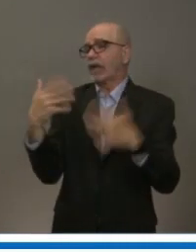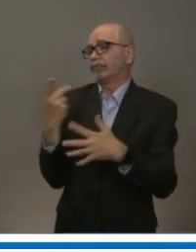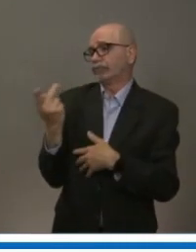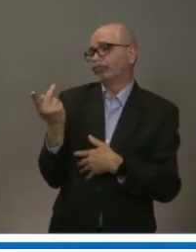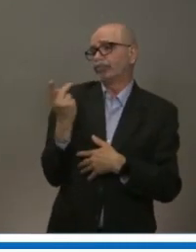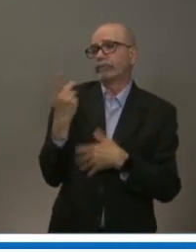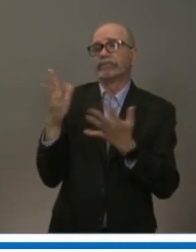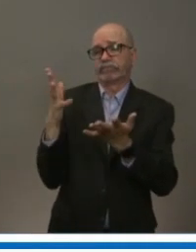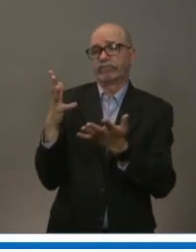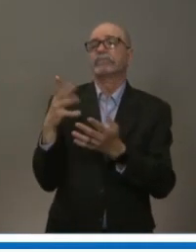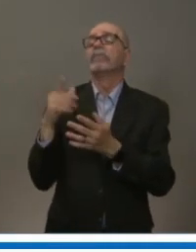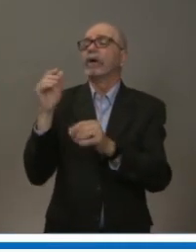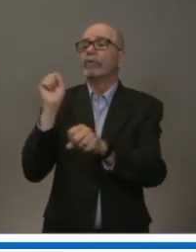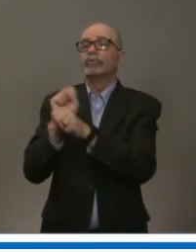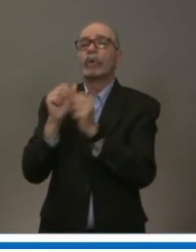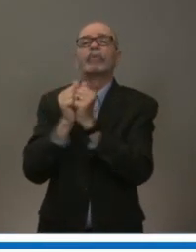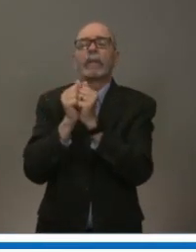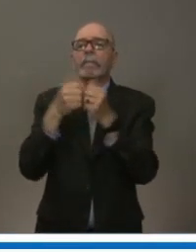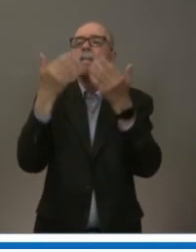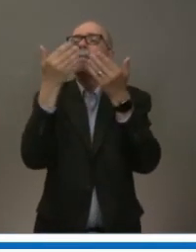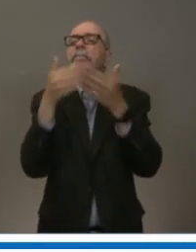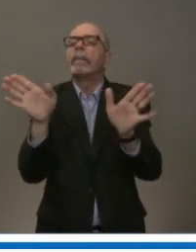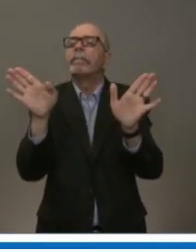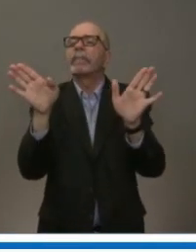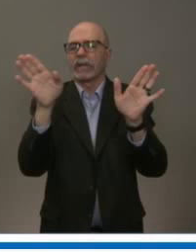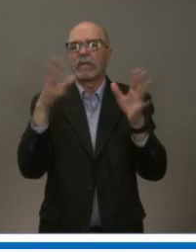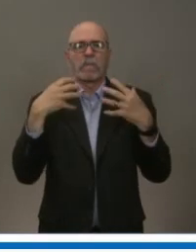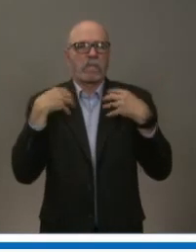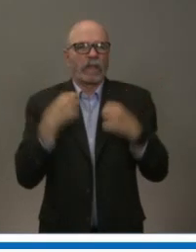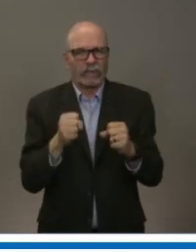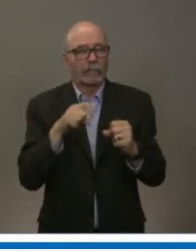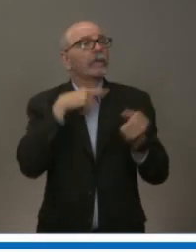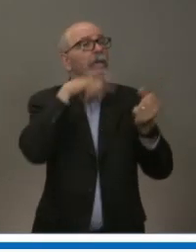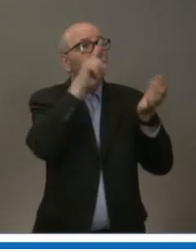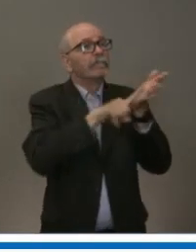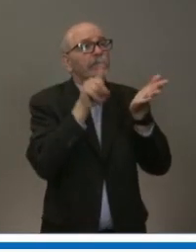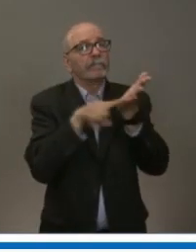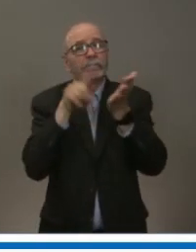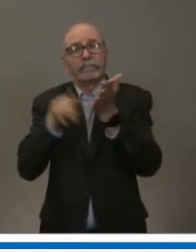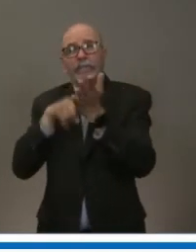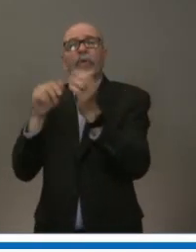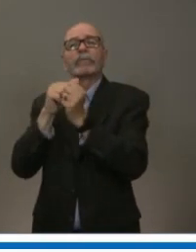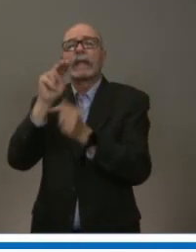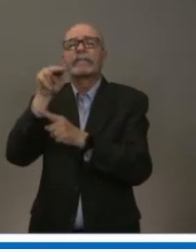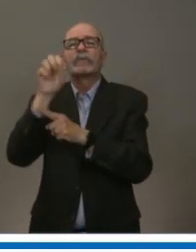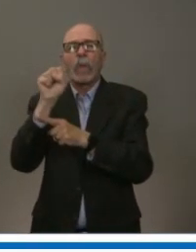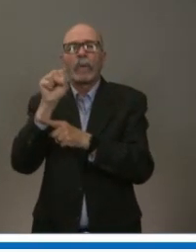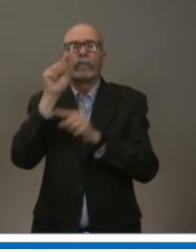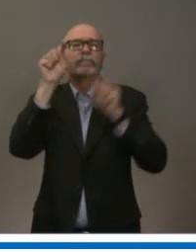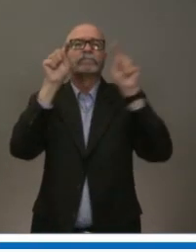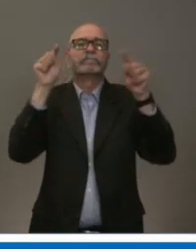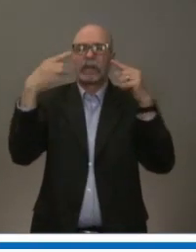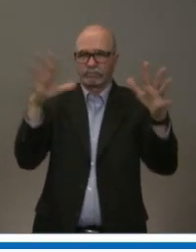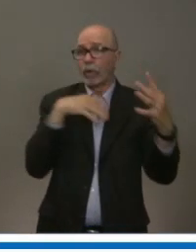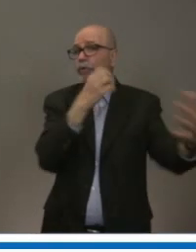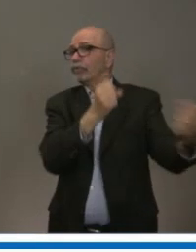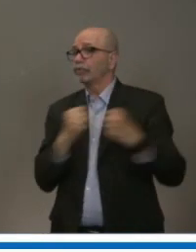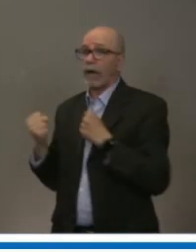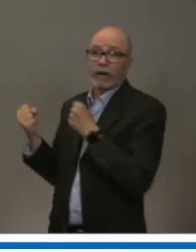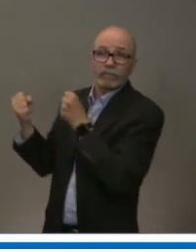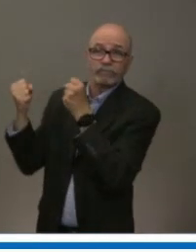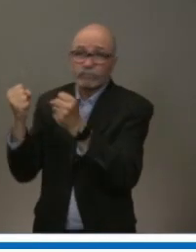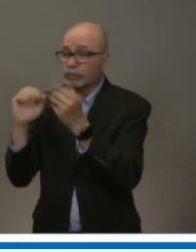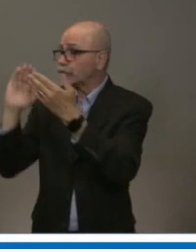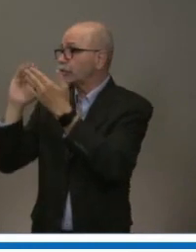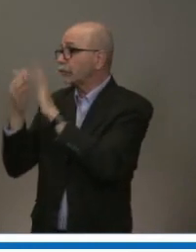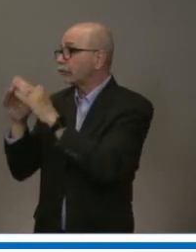that we've had across the province. There have been areas where we've seen cases where we've gone in and began to work with the community, and the Preston